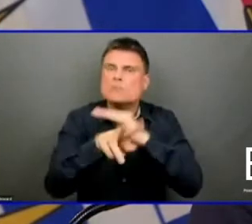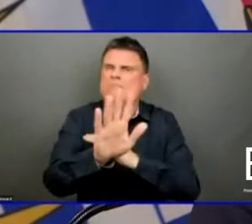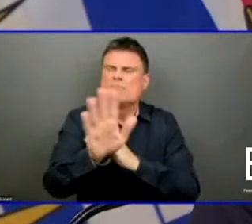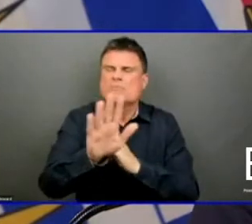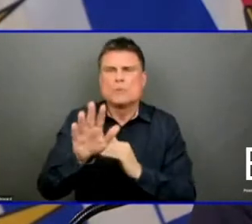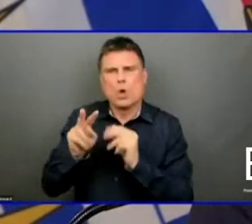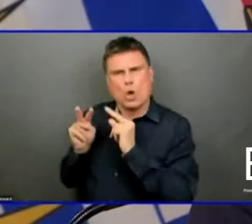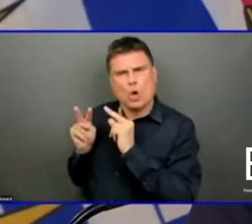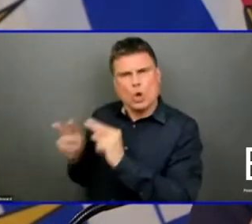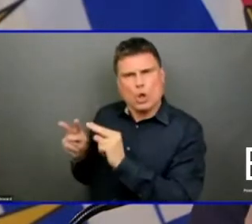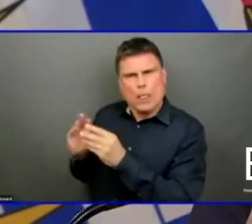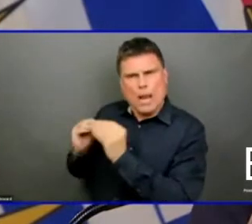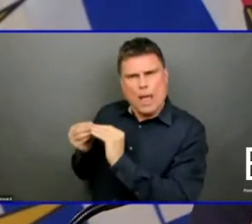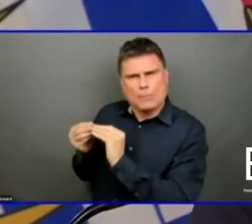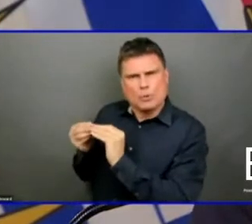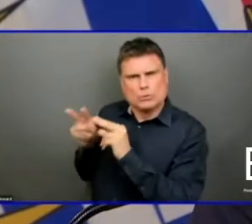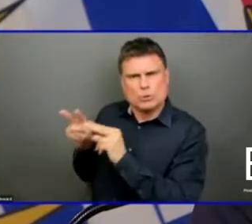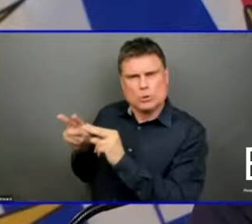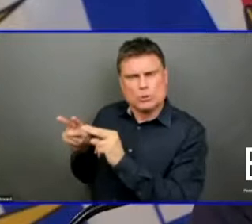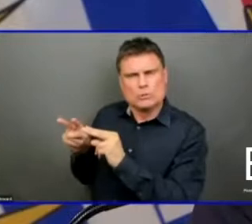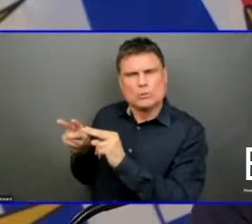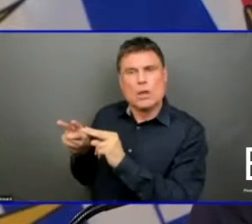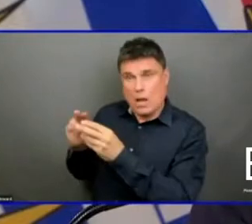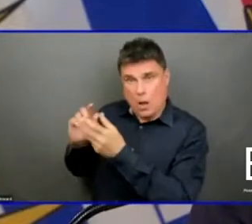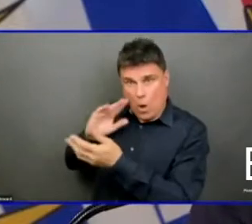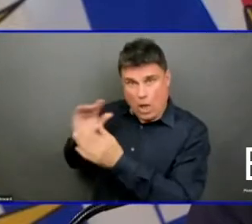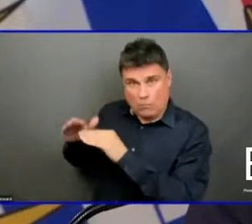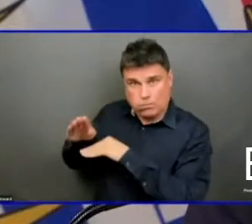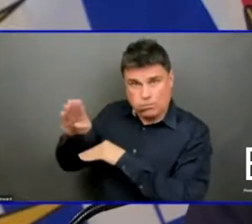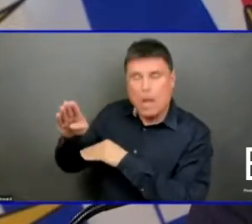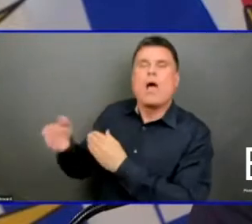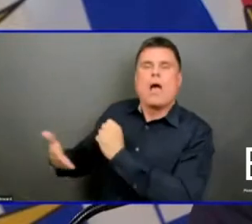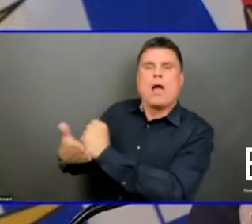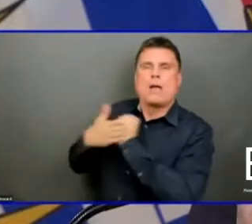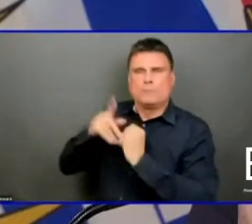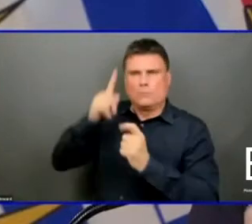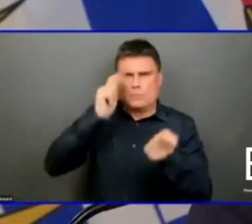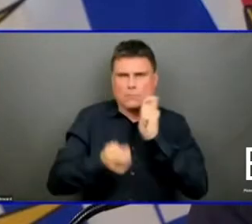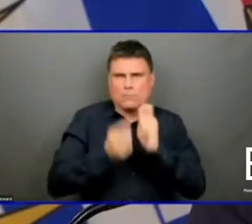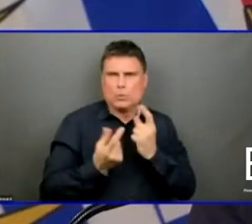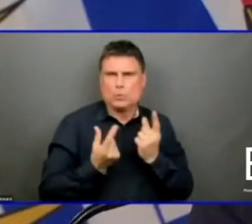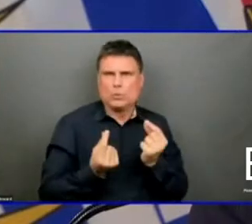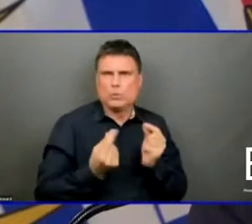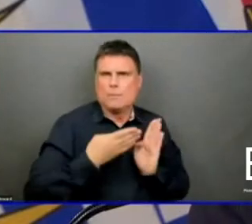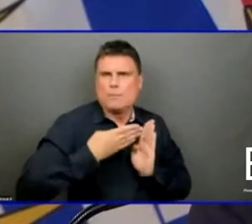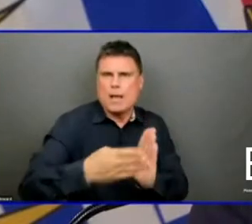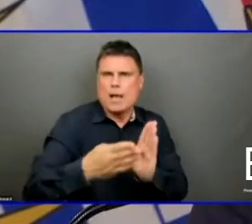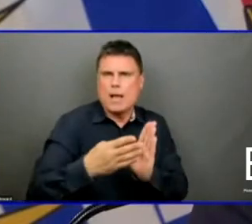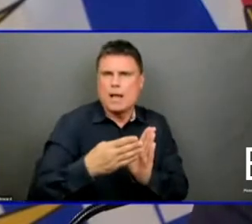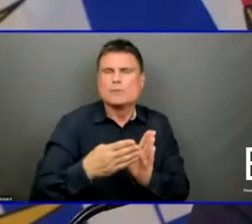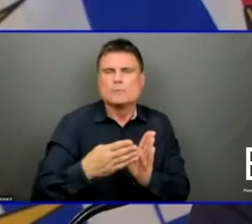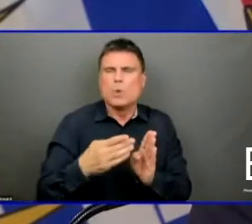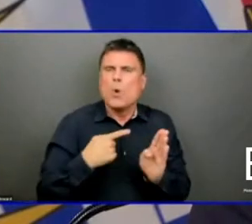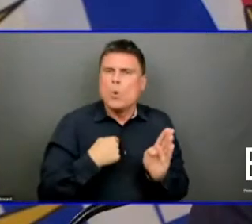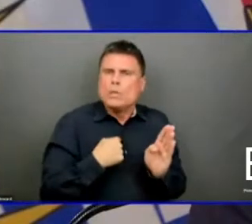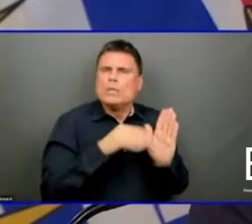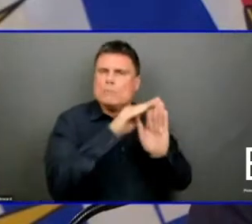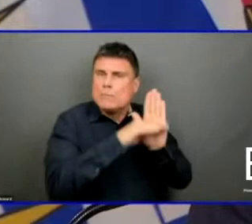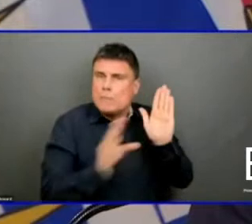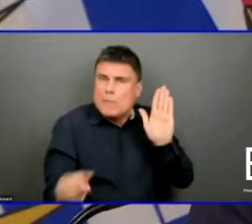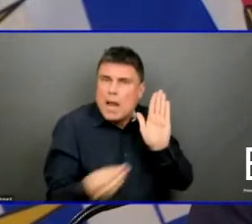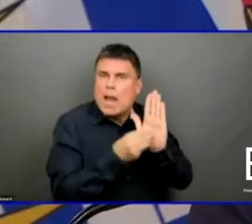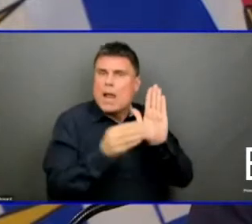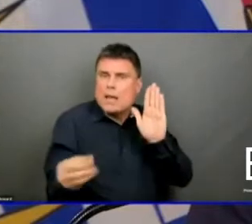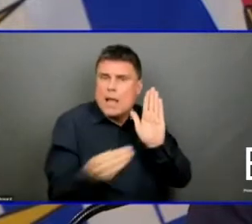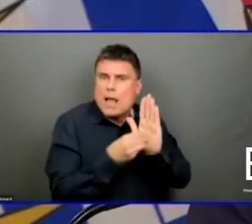put in additional restrictions. People are paying attention, and we are reducing the transmission in our communities. We've